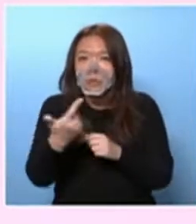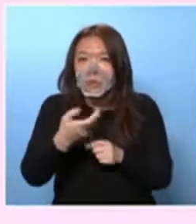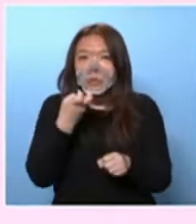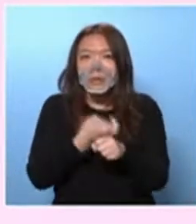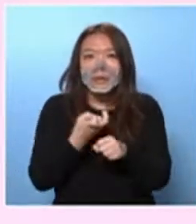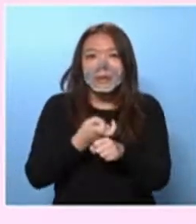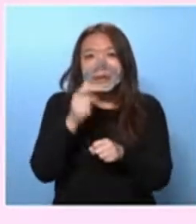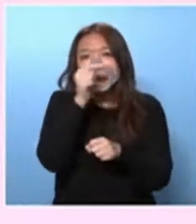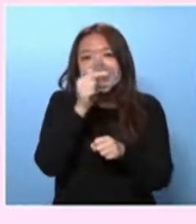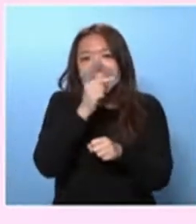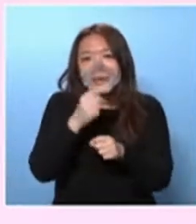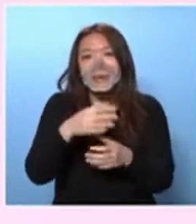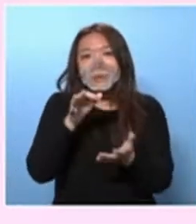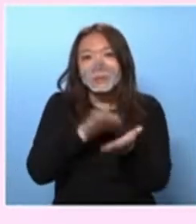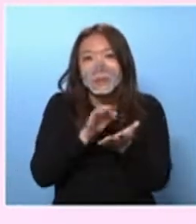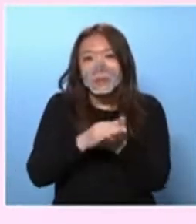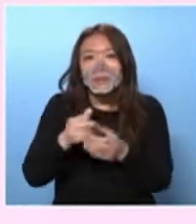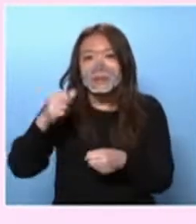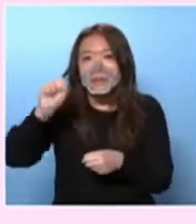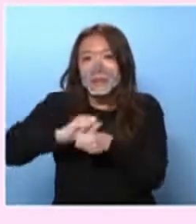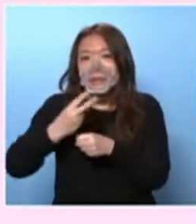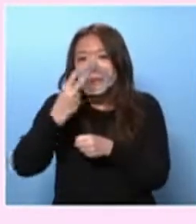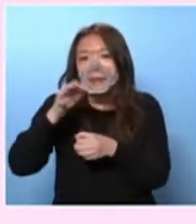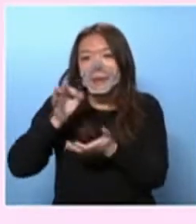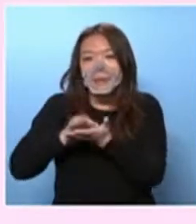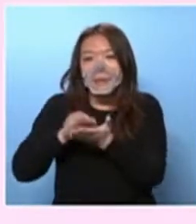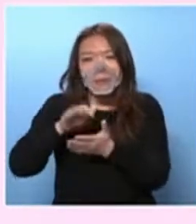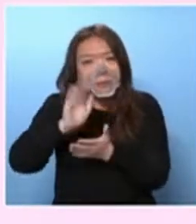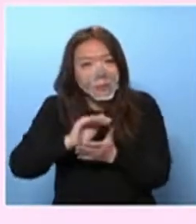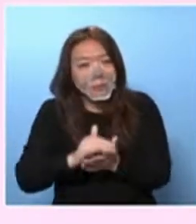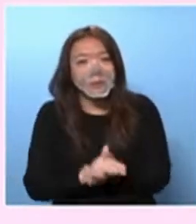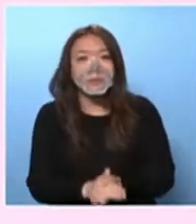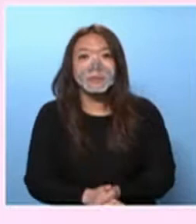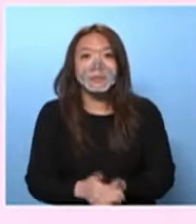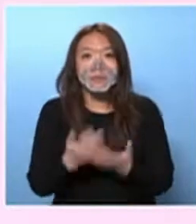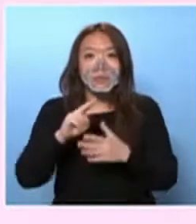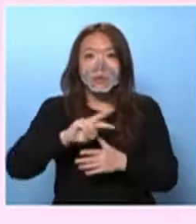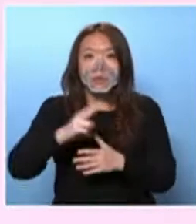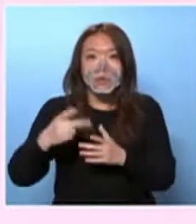larger filling station sites under the single-site multiple-use model.